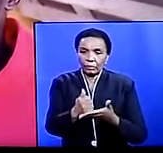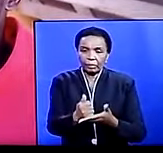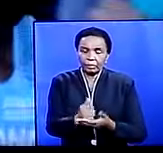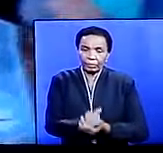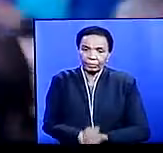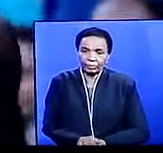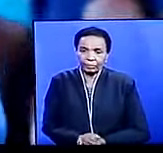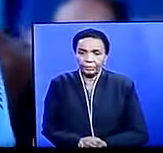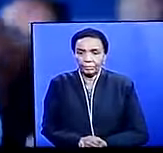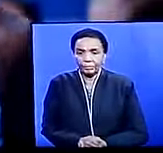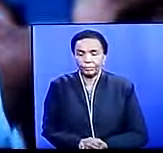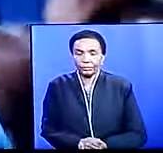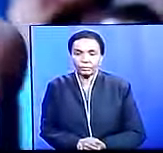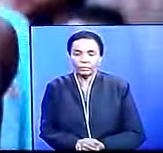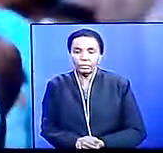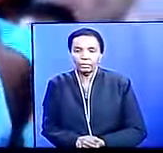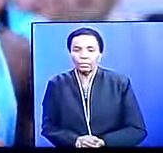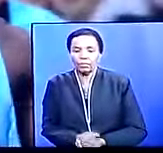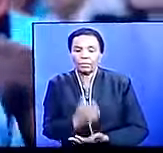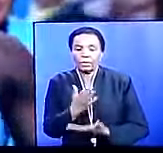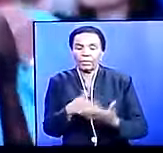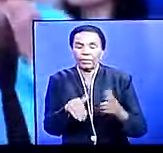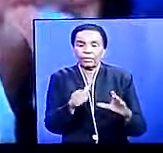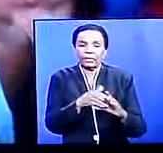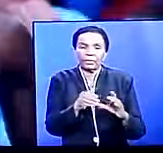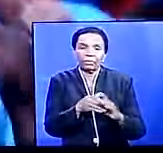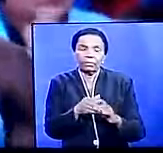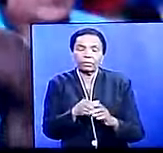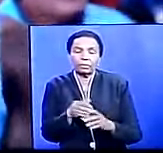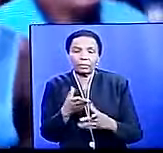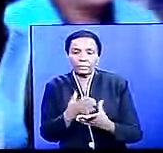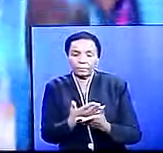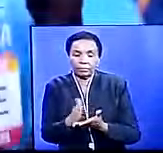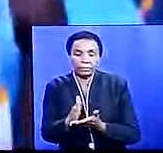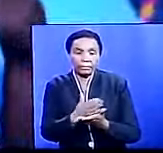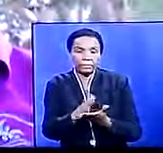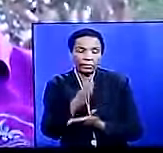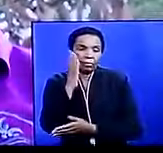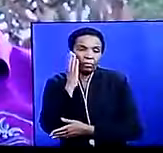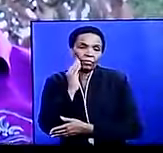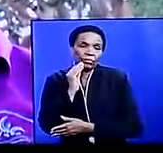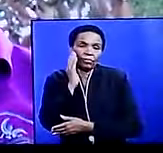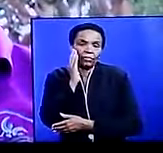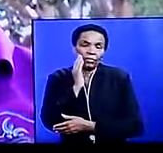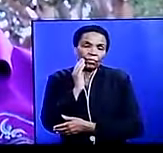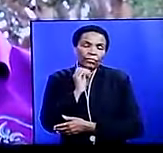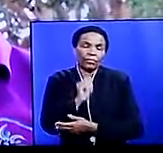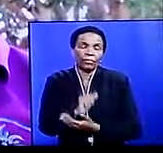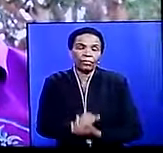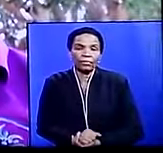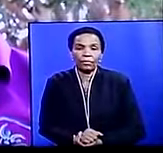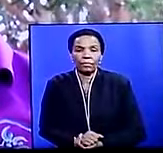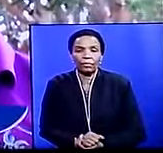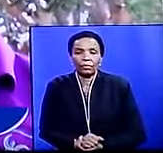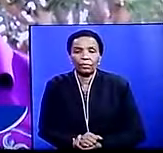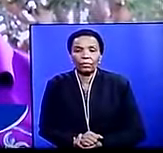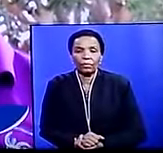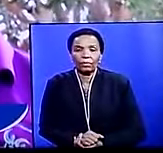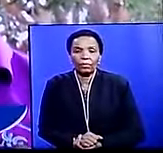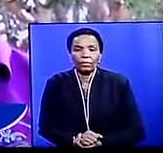sport fraternity side. Some of the participants of the course shared their experiences. Coach,